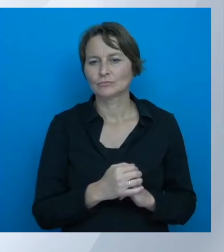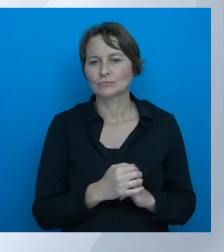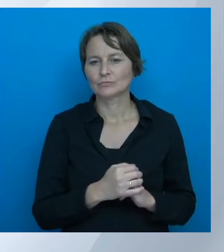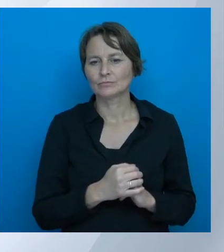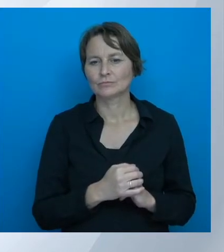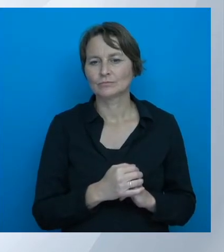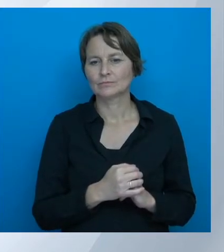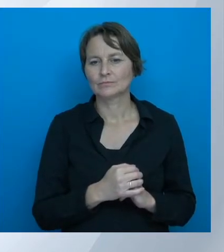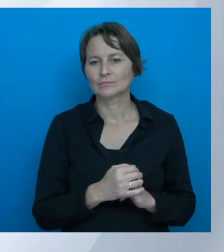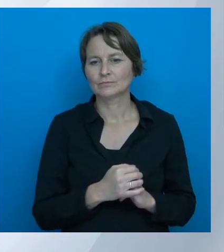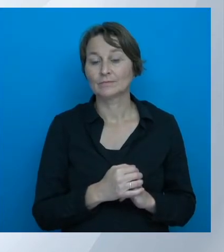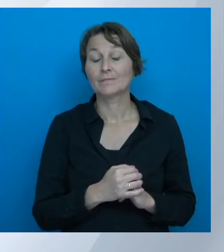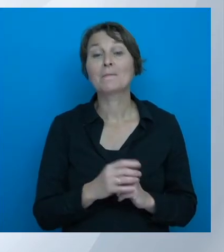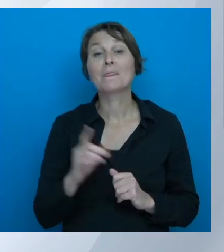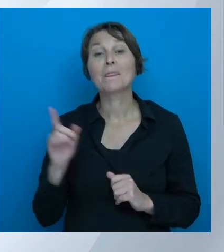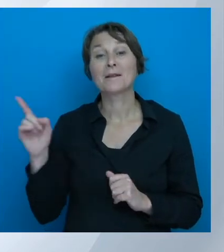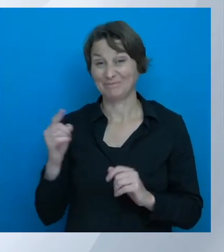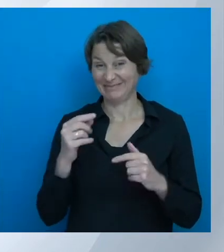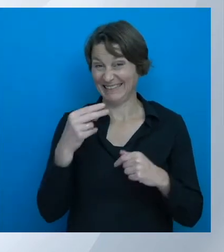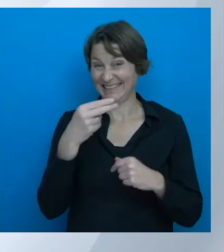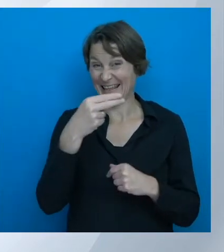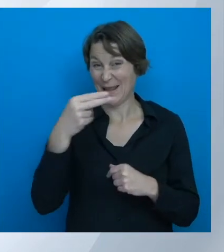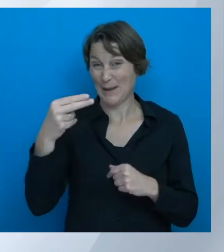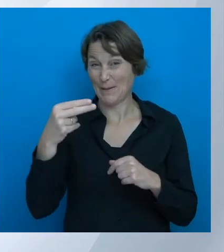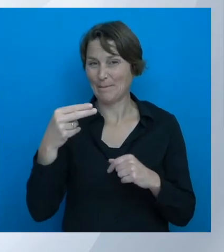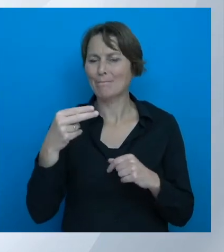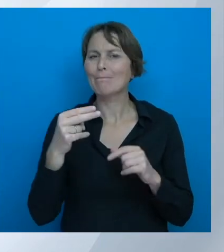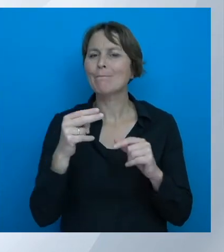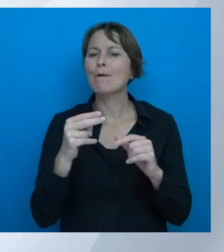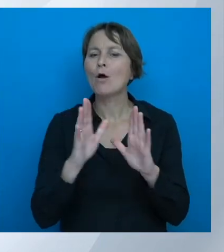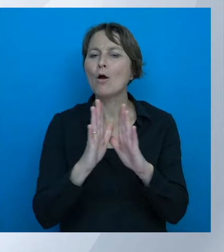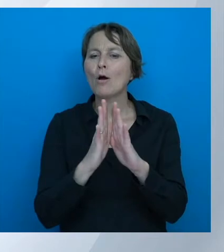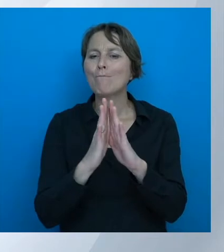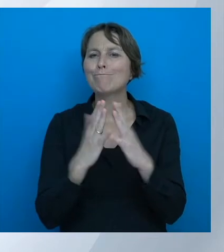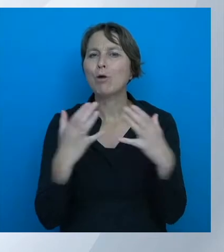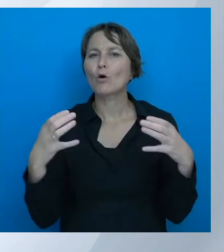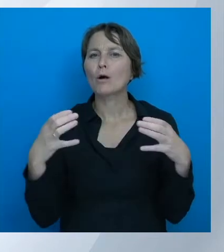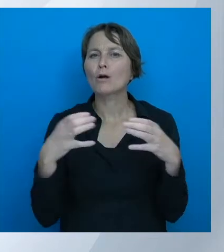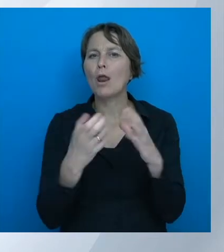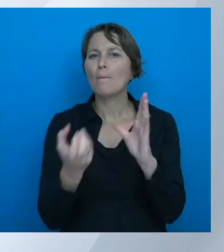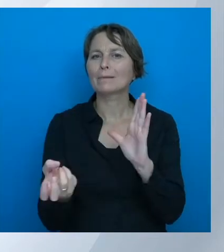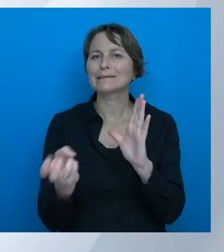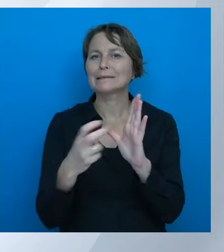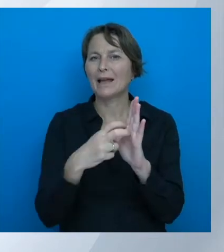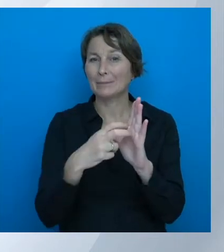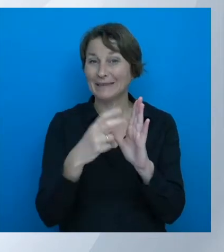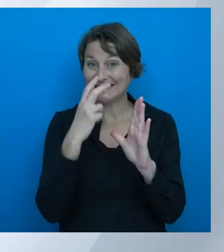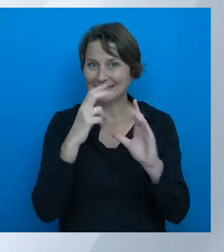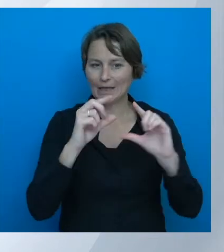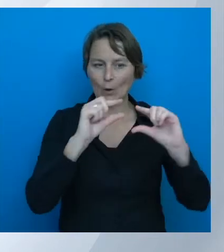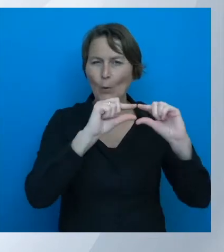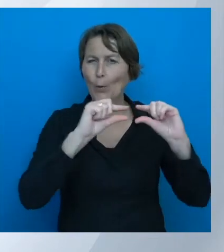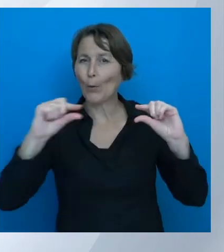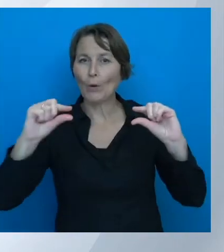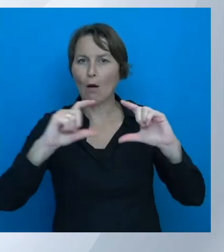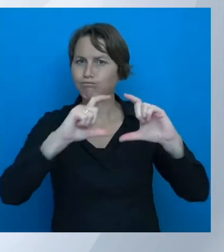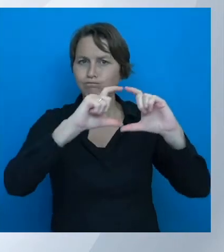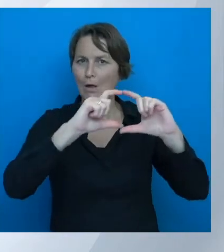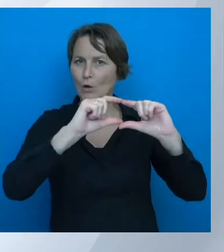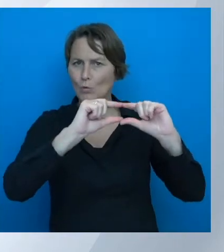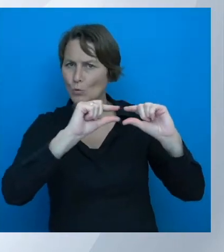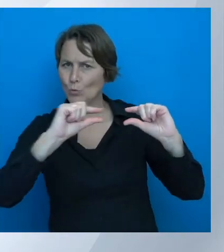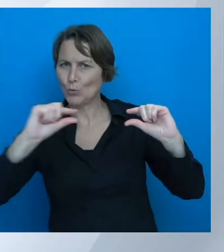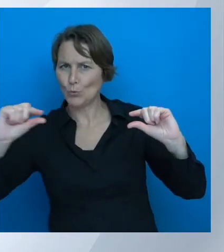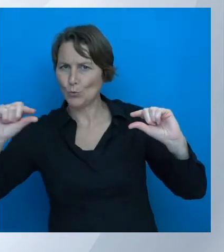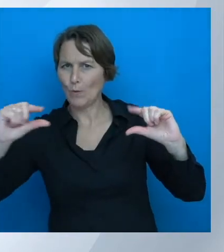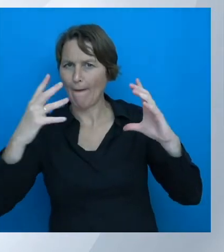Now, the queue name that we're using, Book Club Signups, you'll notice that that's also all lowercase, unlike the table name, which had capitals in it.